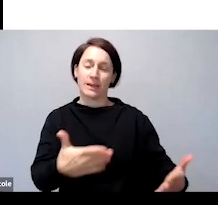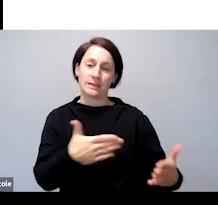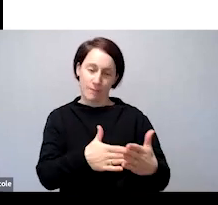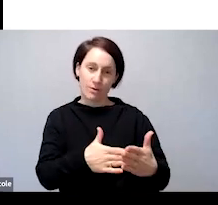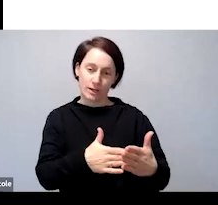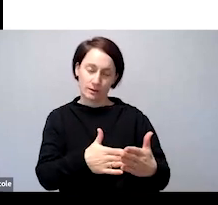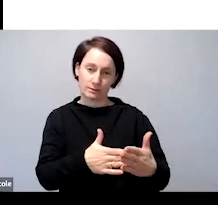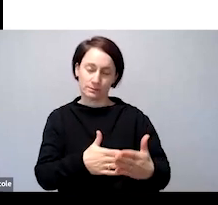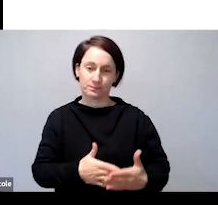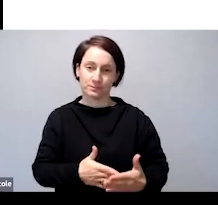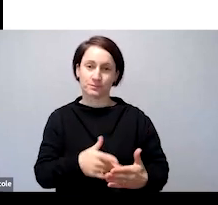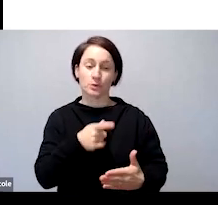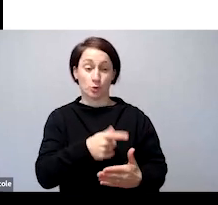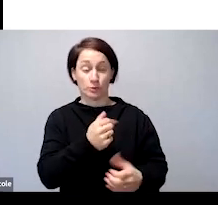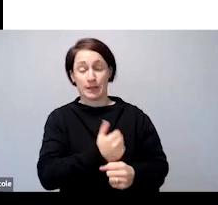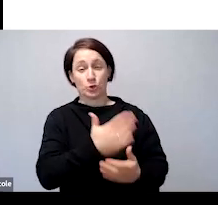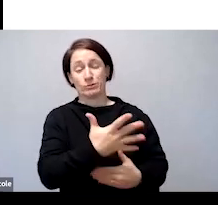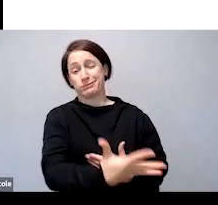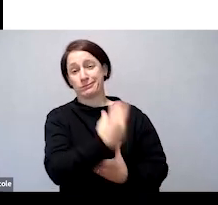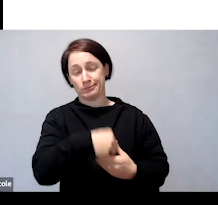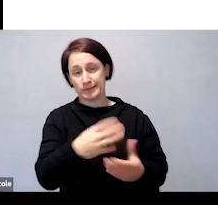to inclusion and safety in disasters.